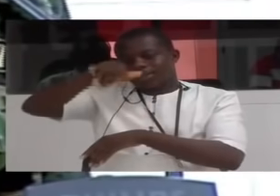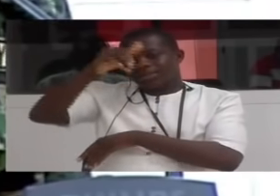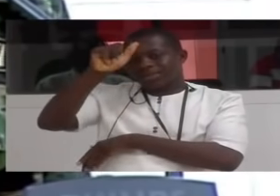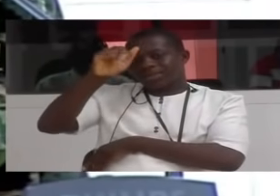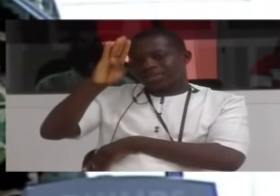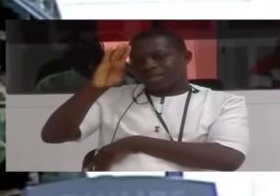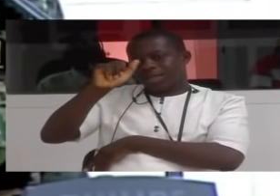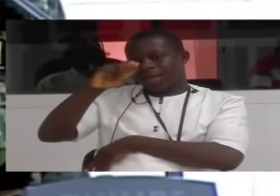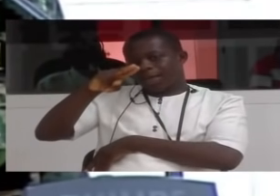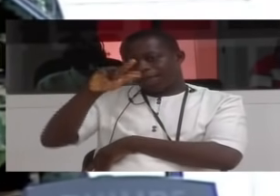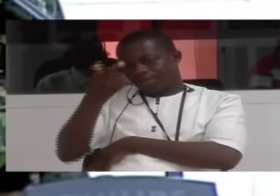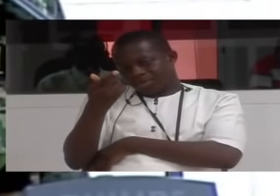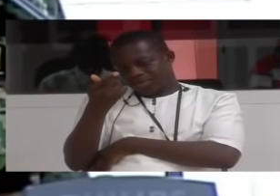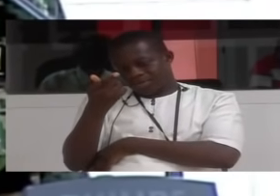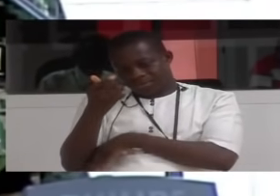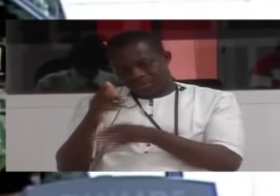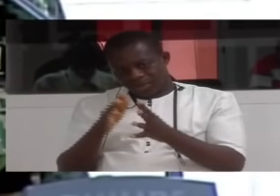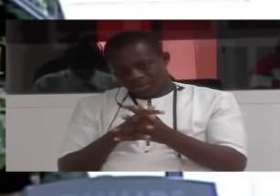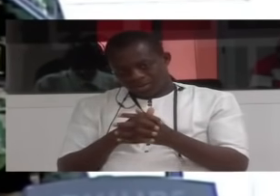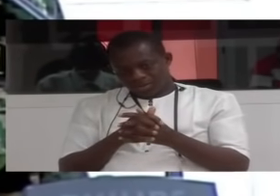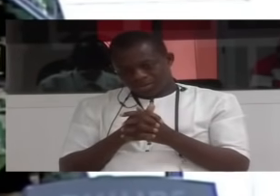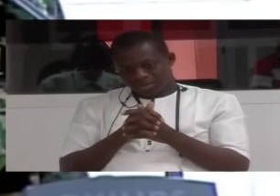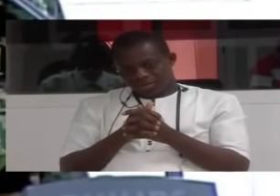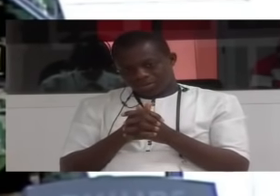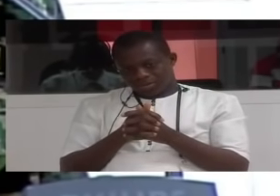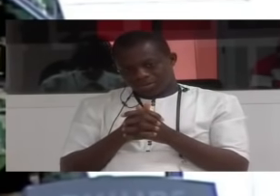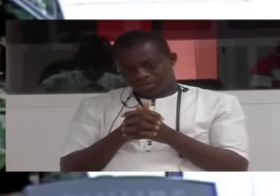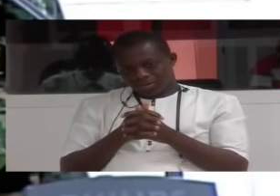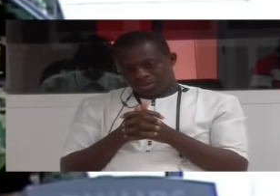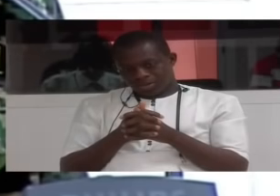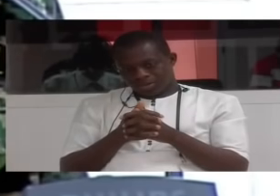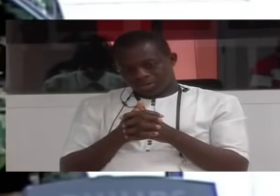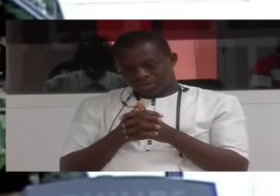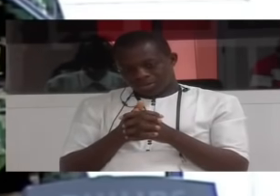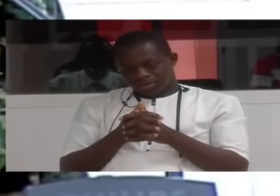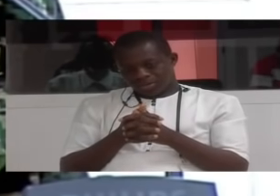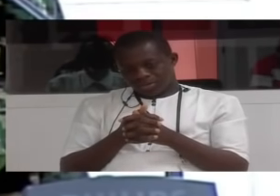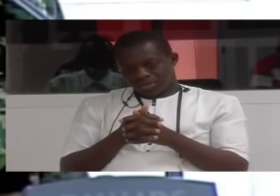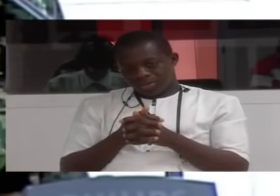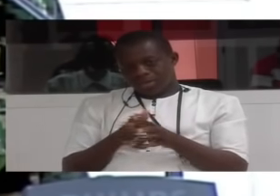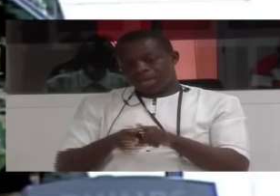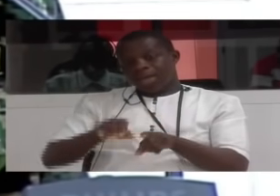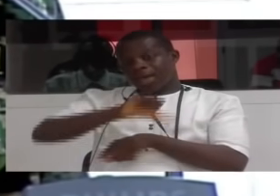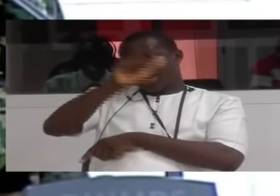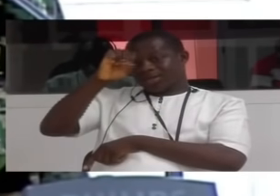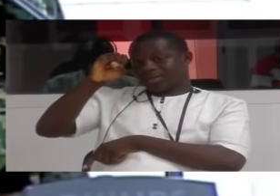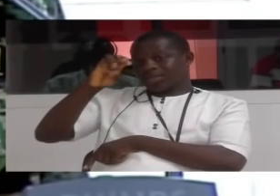inside the taxi and took him all the way to the road going to Jabang. And Sambu was